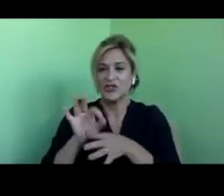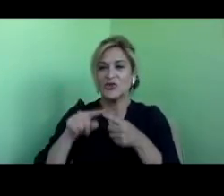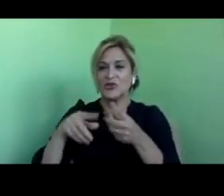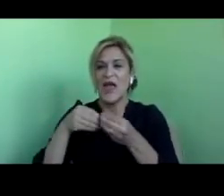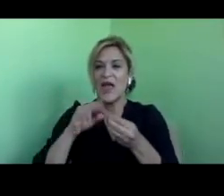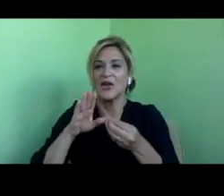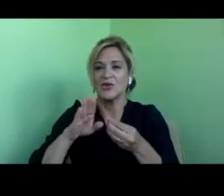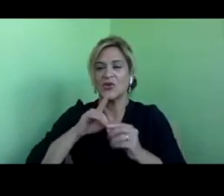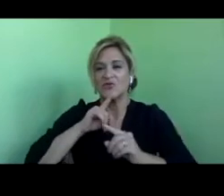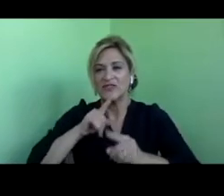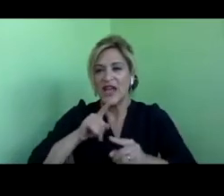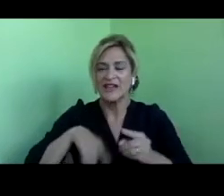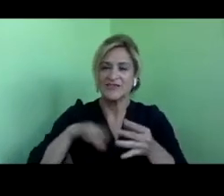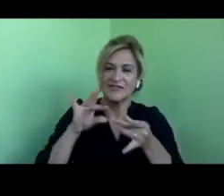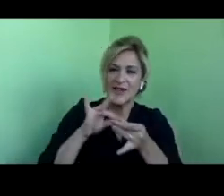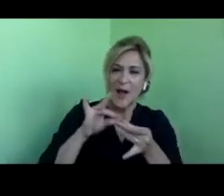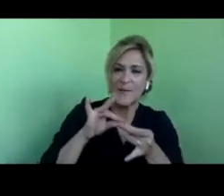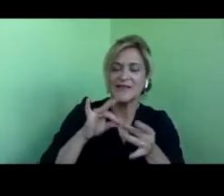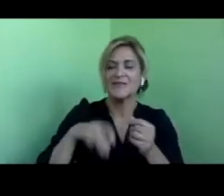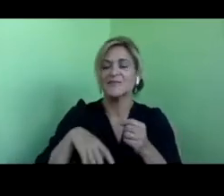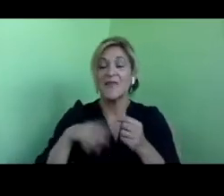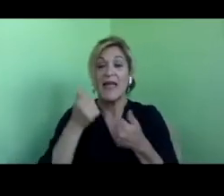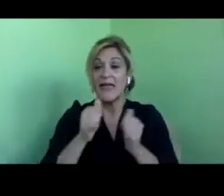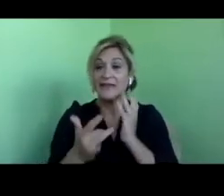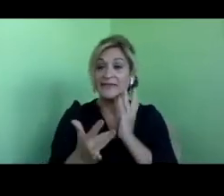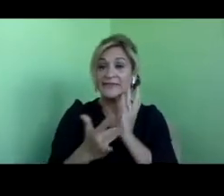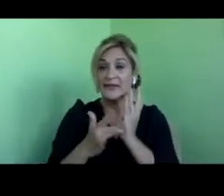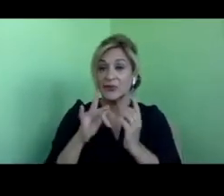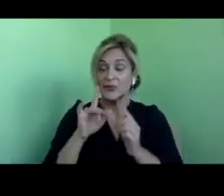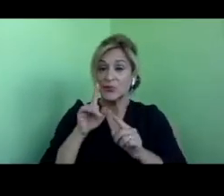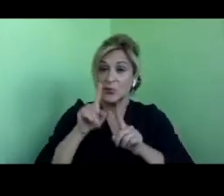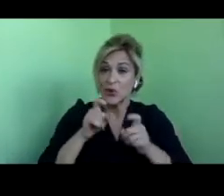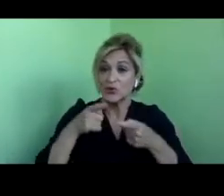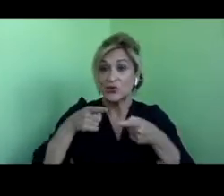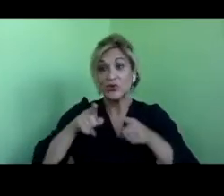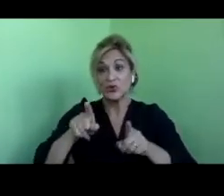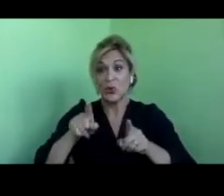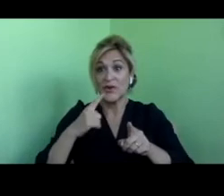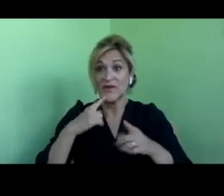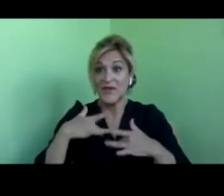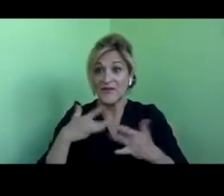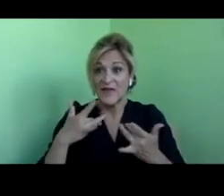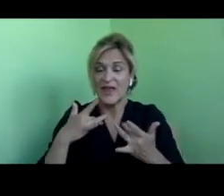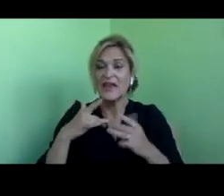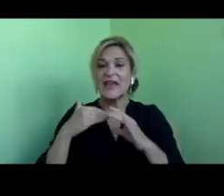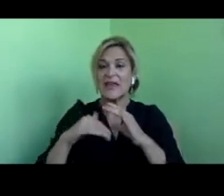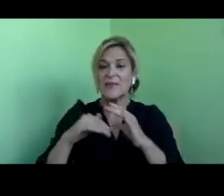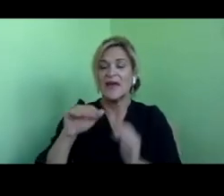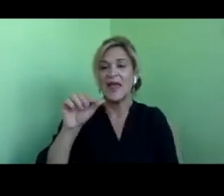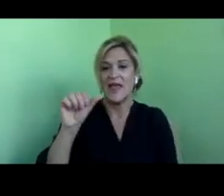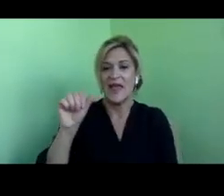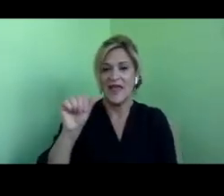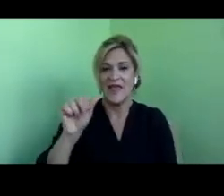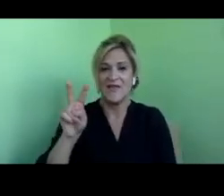reactions. If you have any technical questions or issues during the event, please email av at fordfoundfoundation